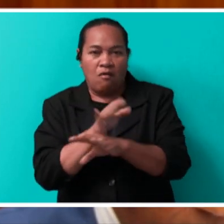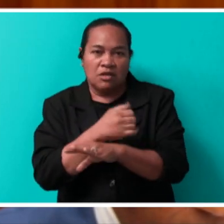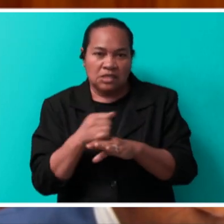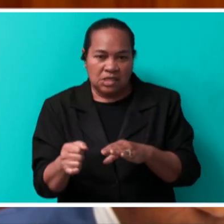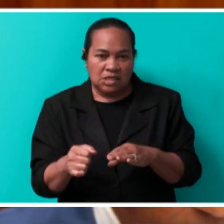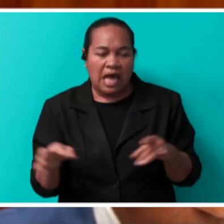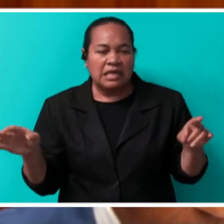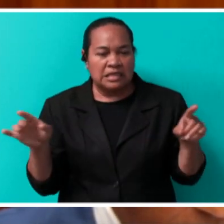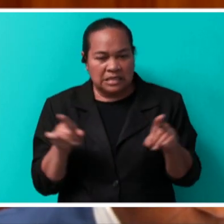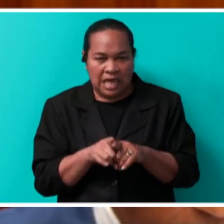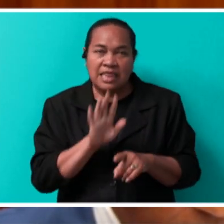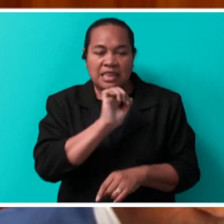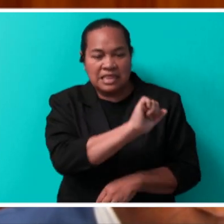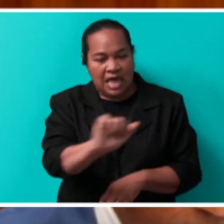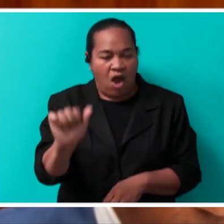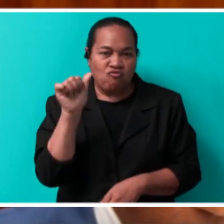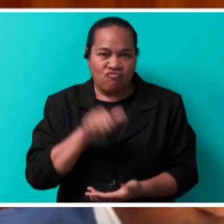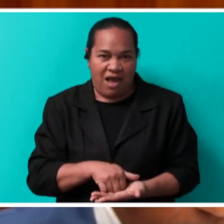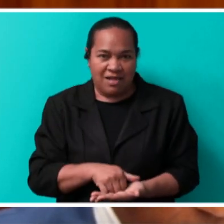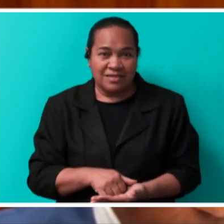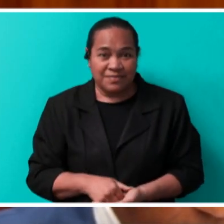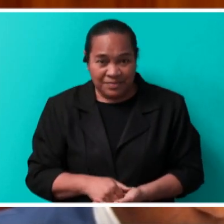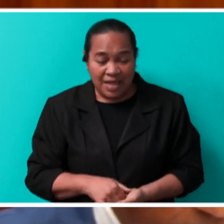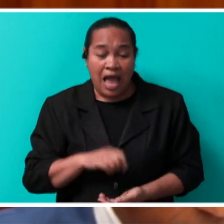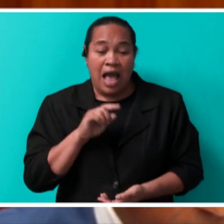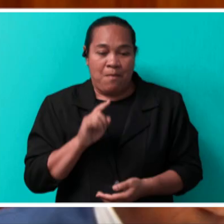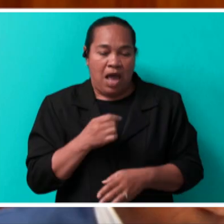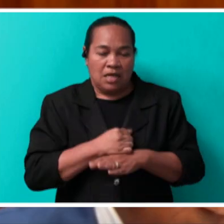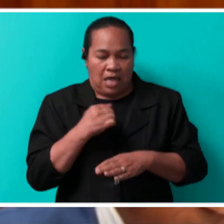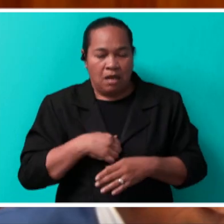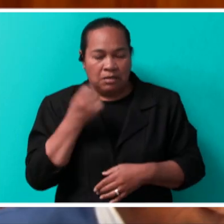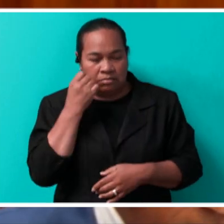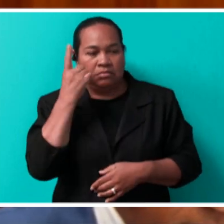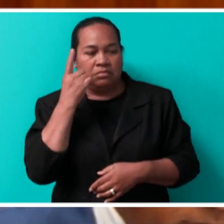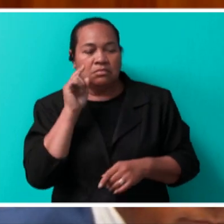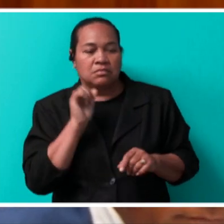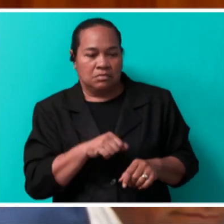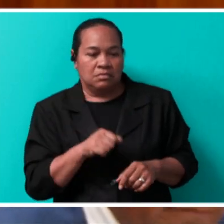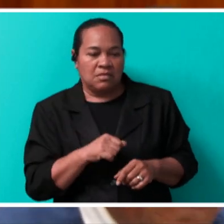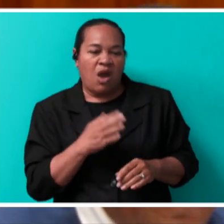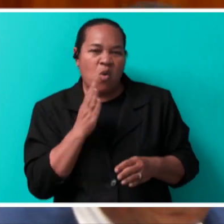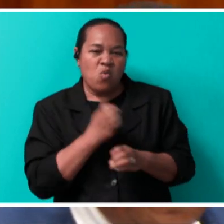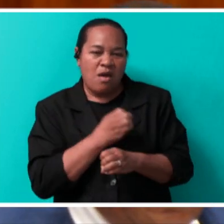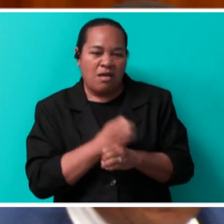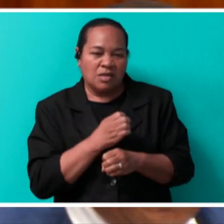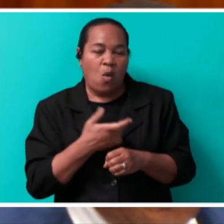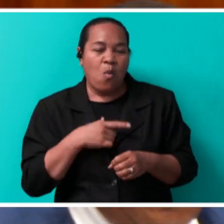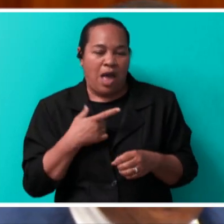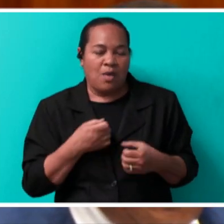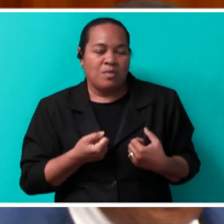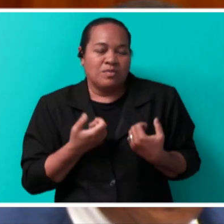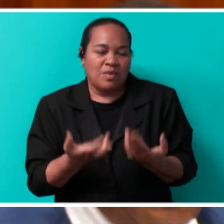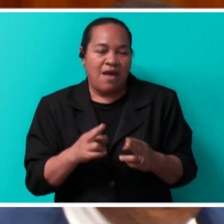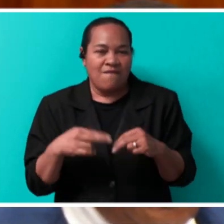as it is their right to do so. The government fully recognizes that labor mobility provides families with